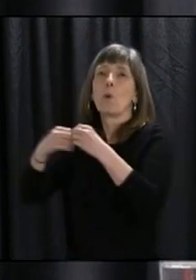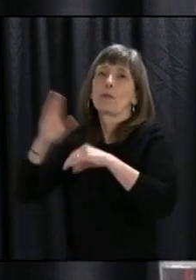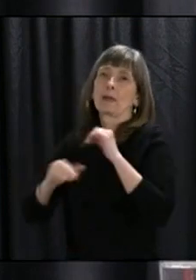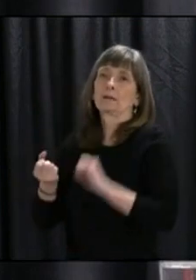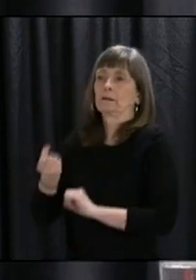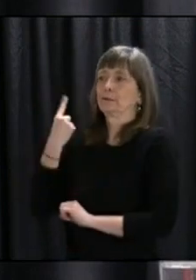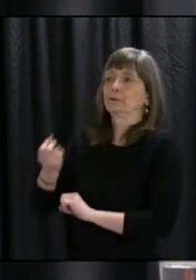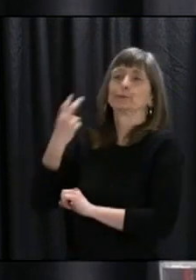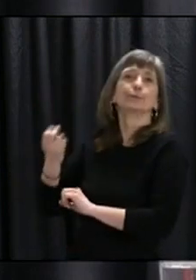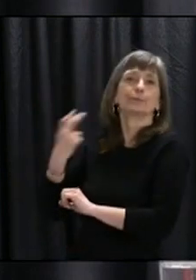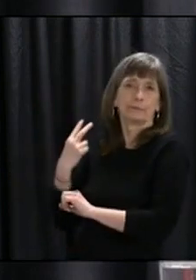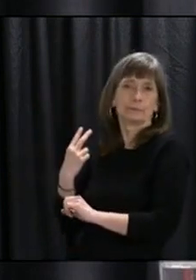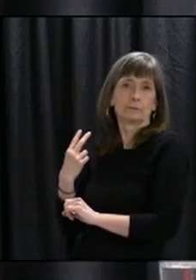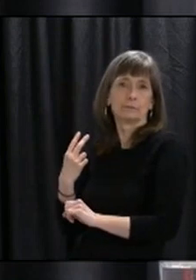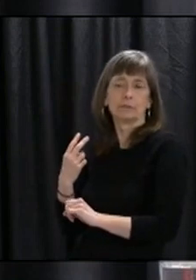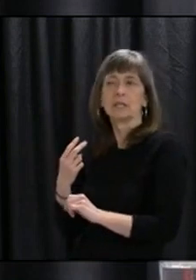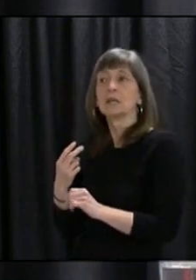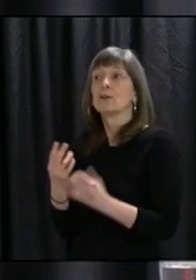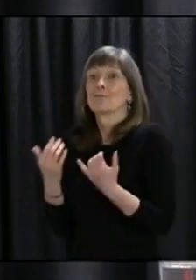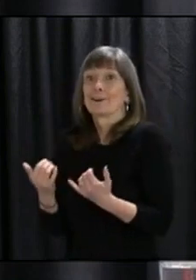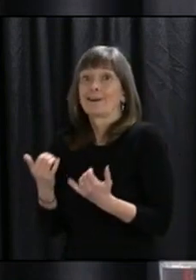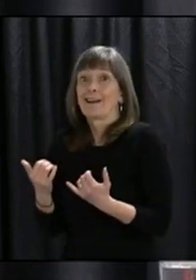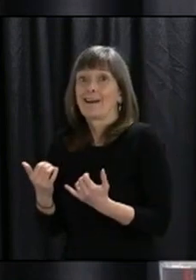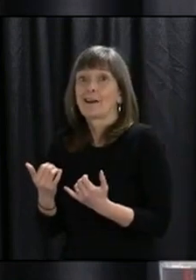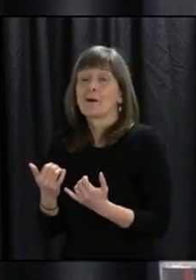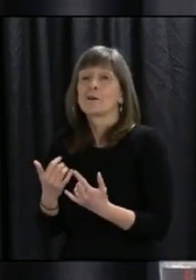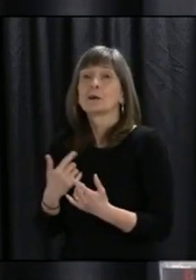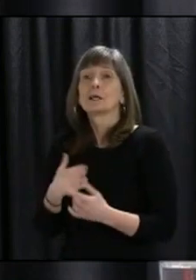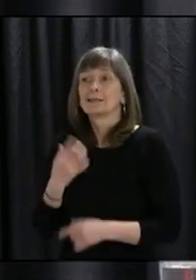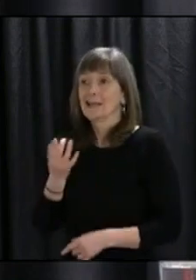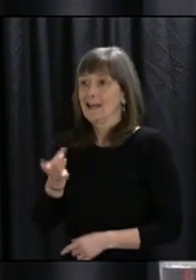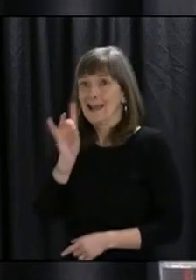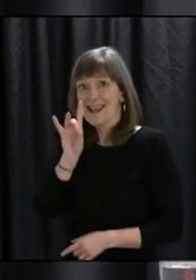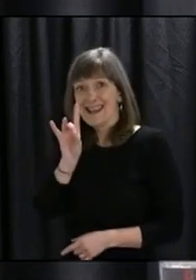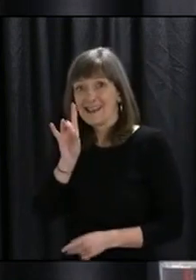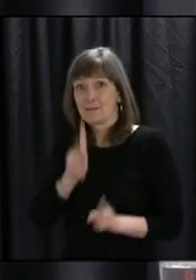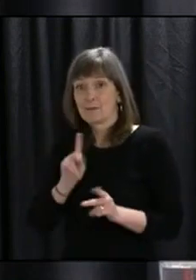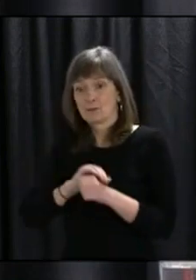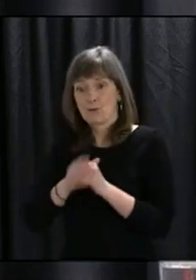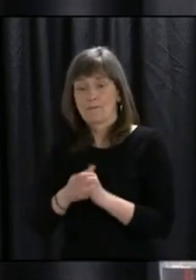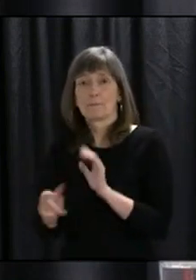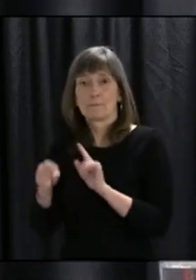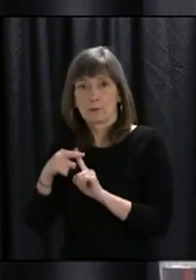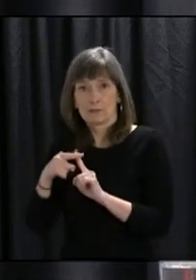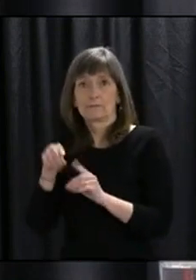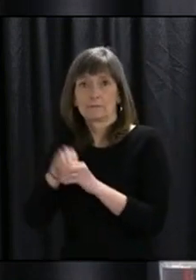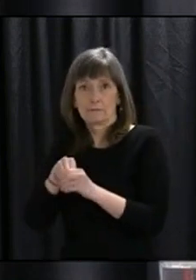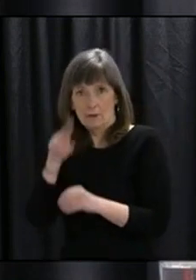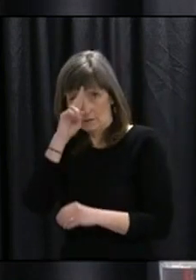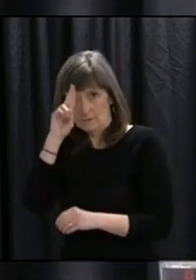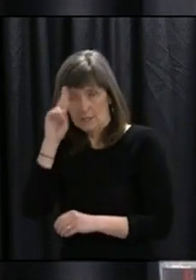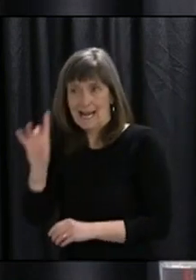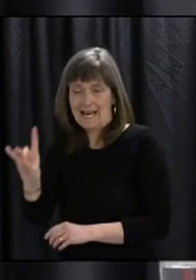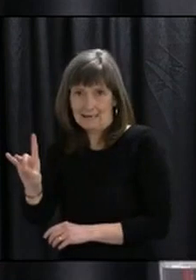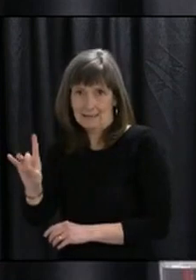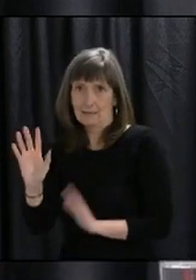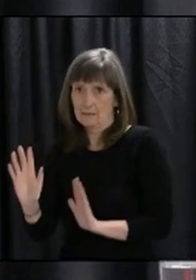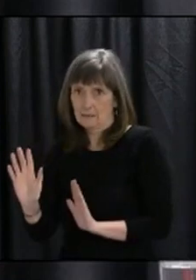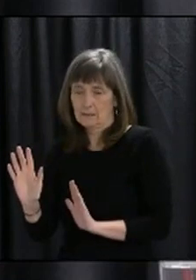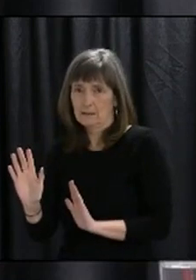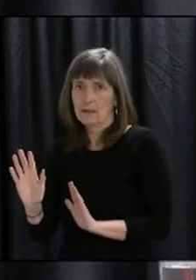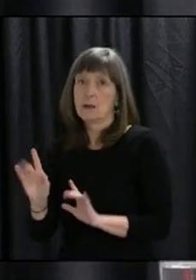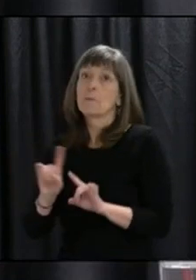actually only have currently 8 hospitalized patients with COVID, but the biggest other demand